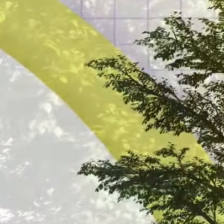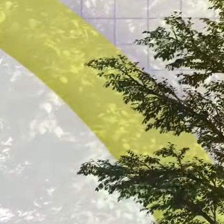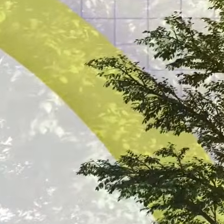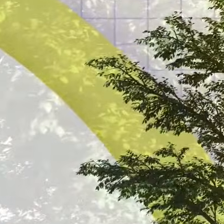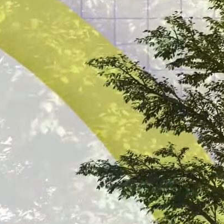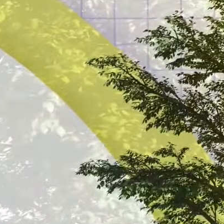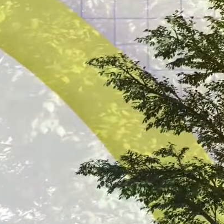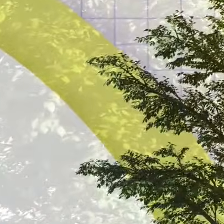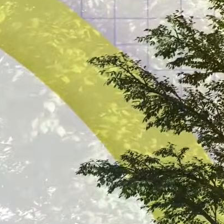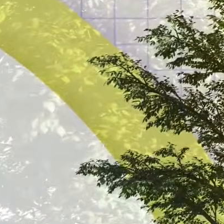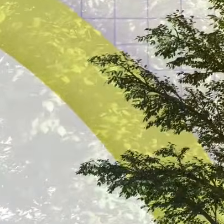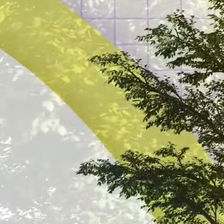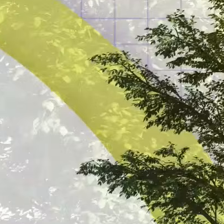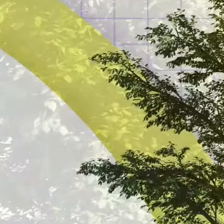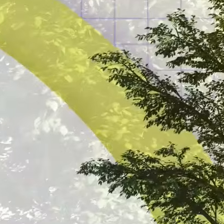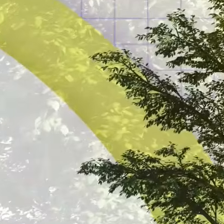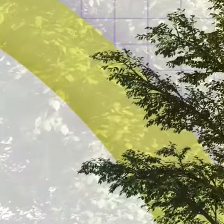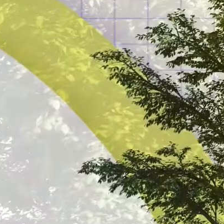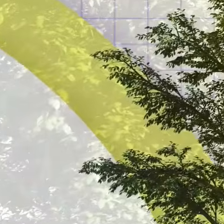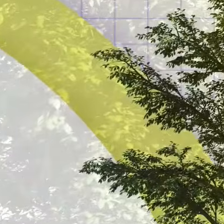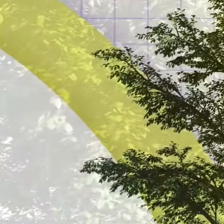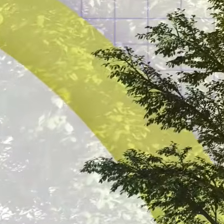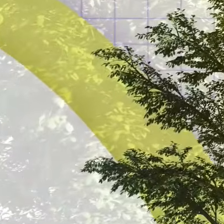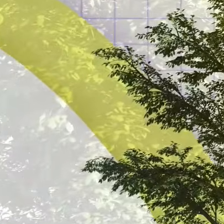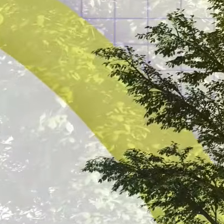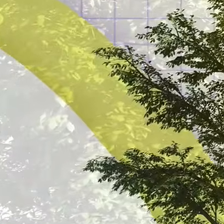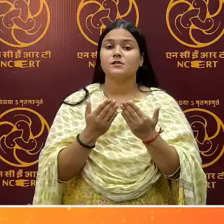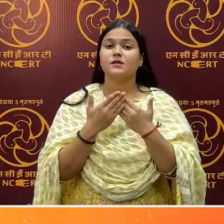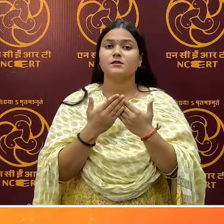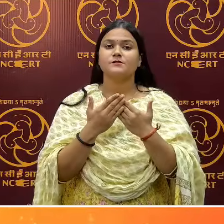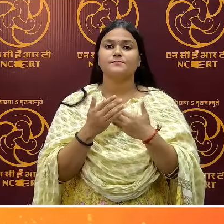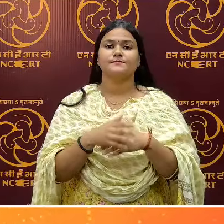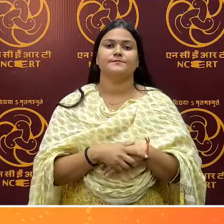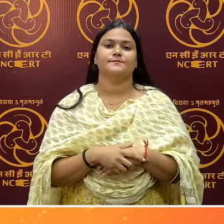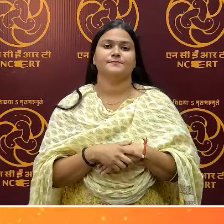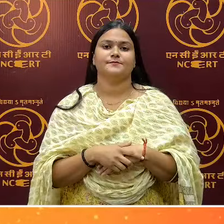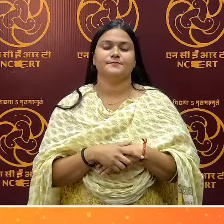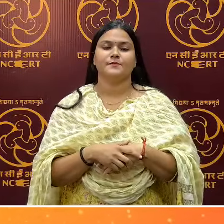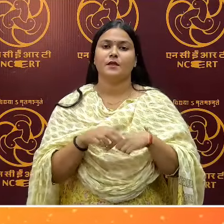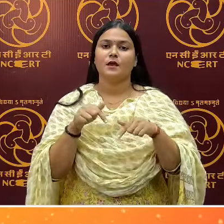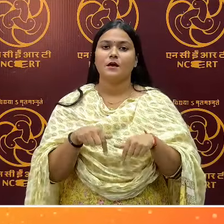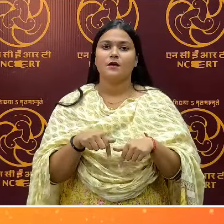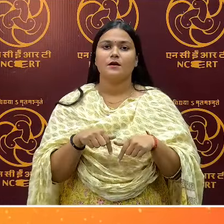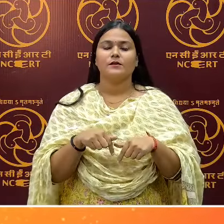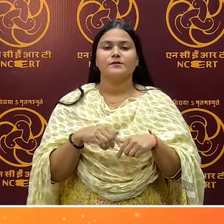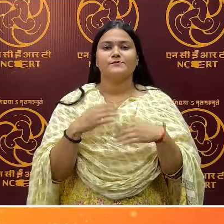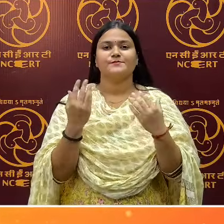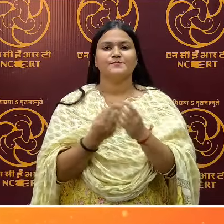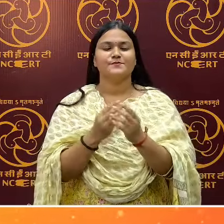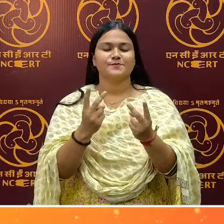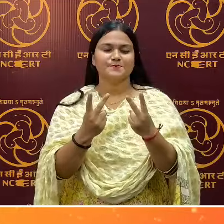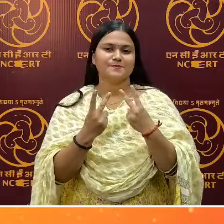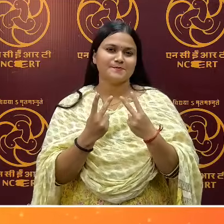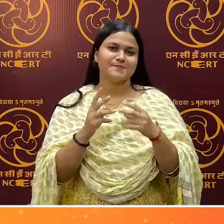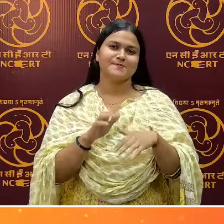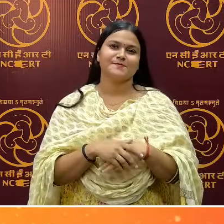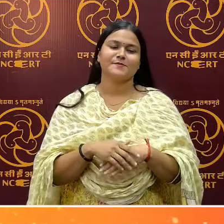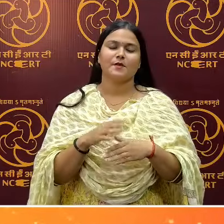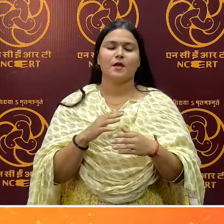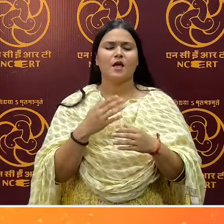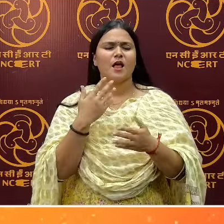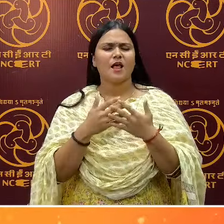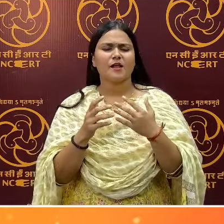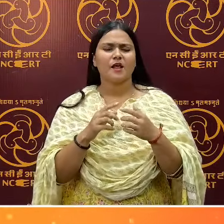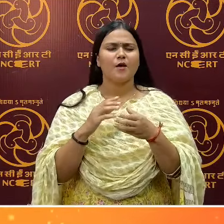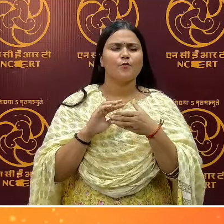Our Wondrous World, and the subject is the world around us. So be with us, watch this program and raise your